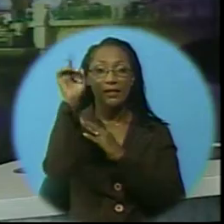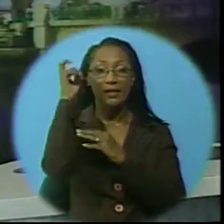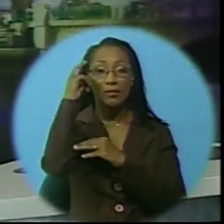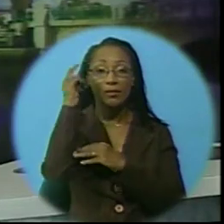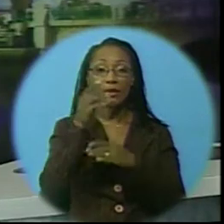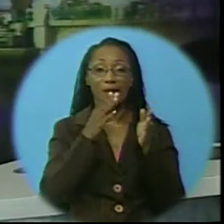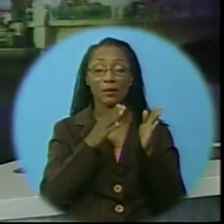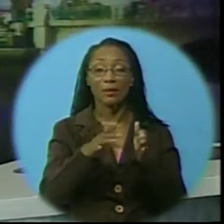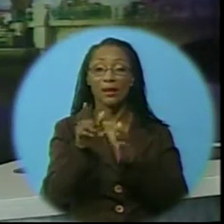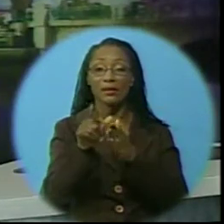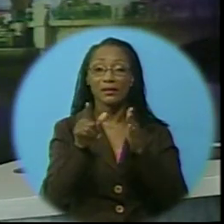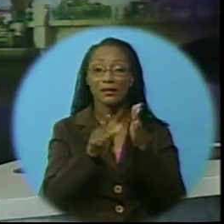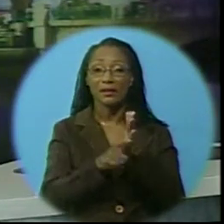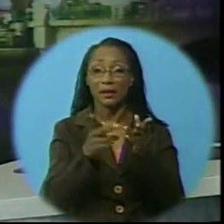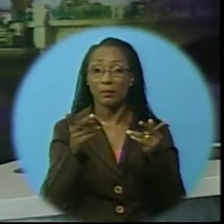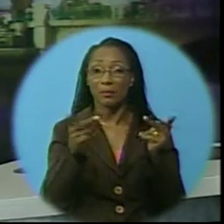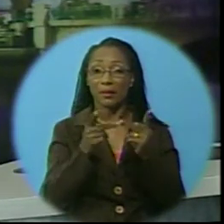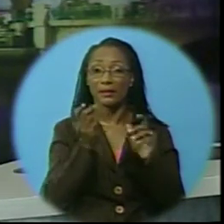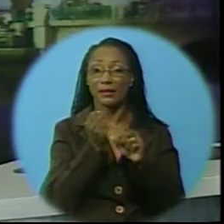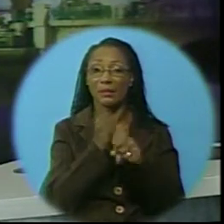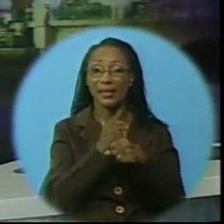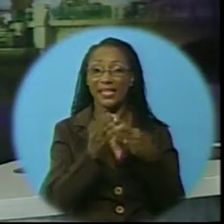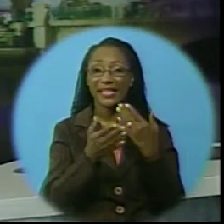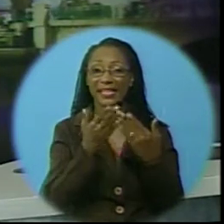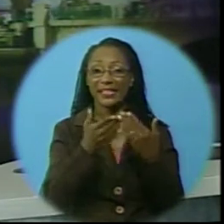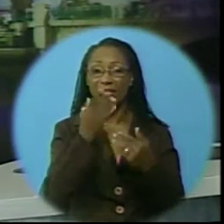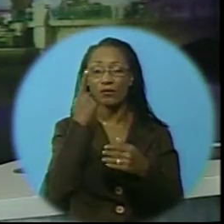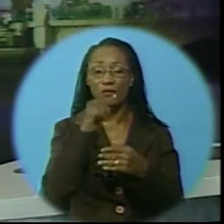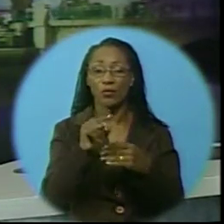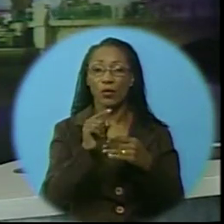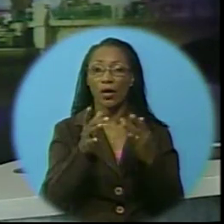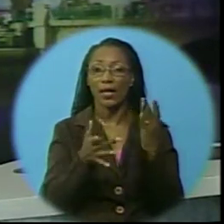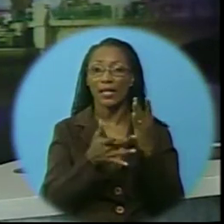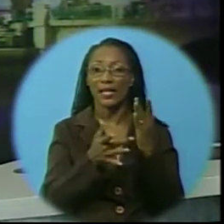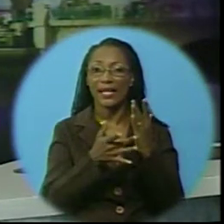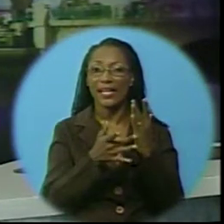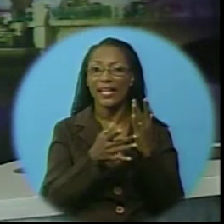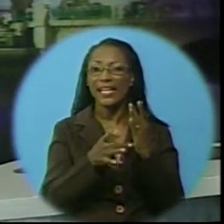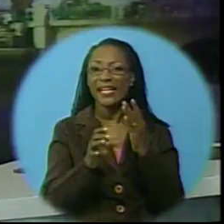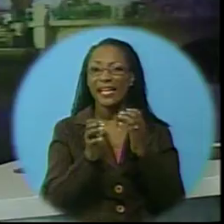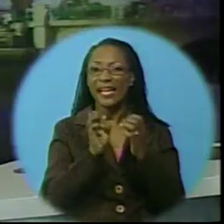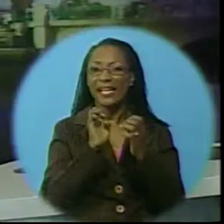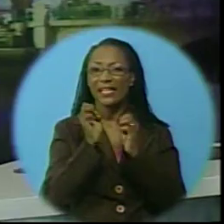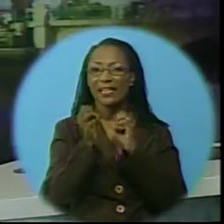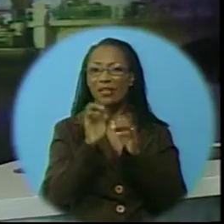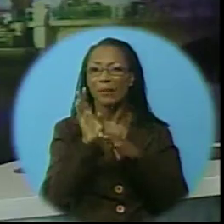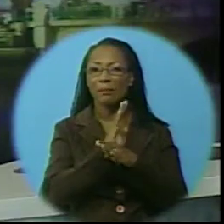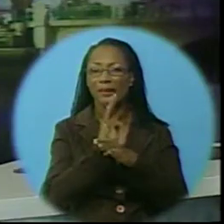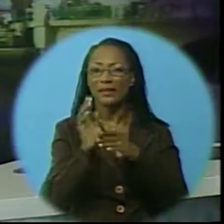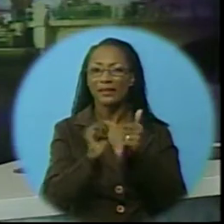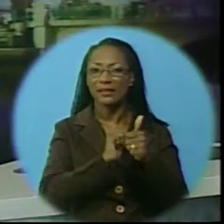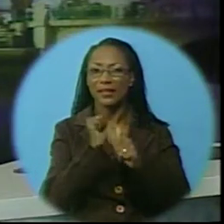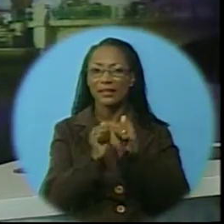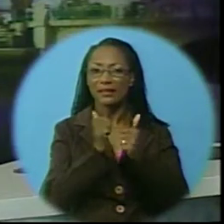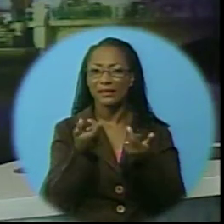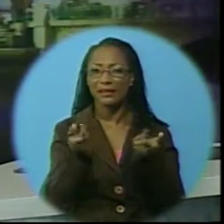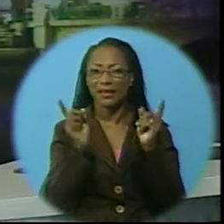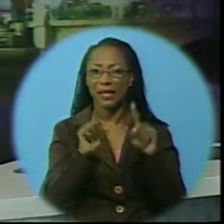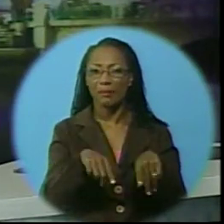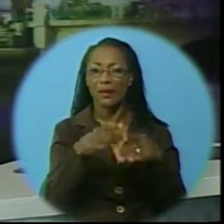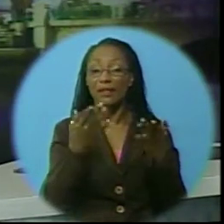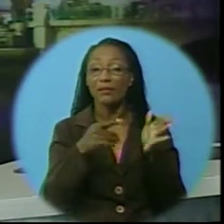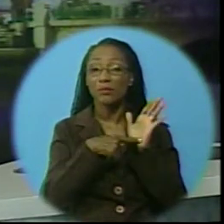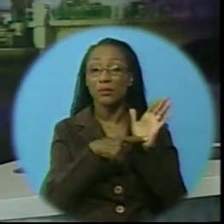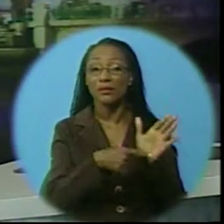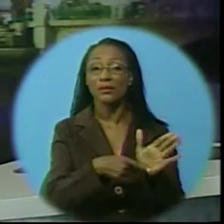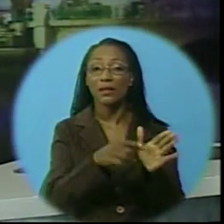Government is putting the legislation in place to make it easier for online and electronic business transactions to be conducted. This has been